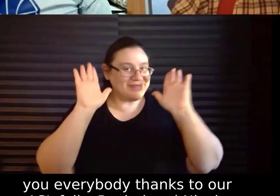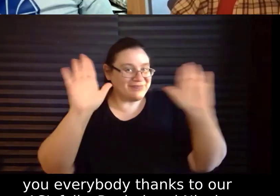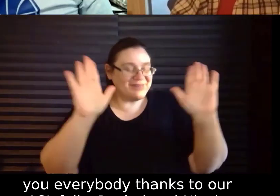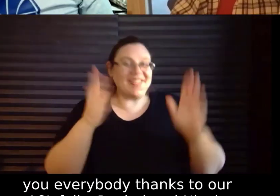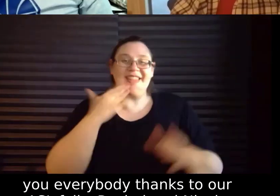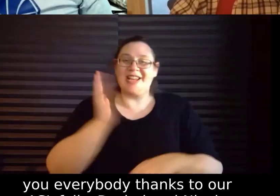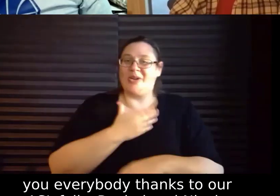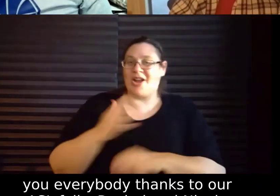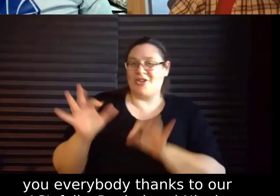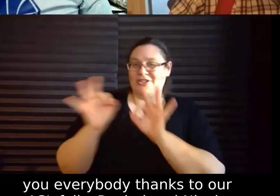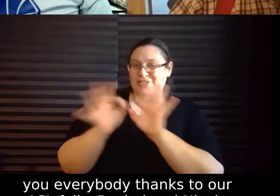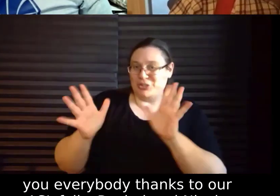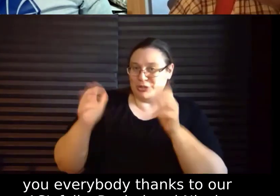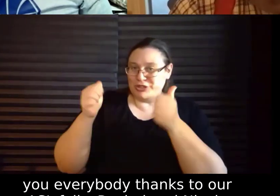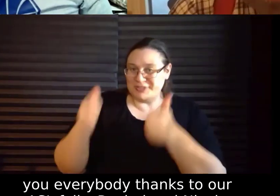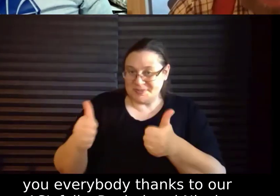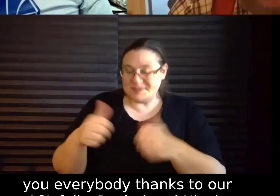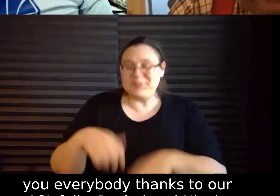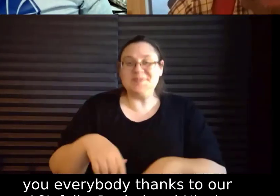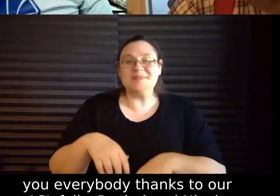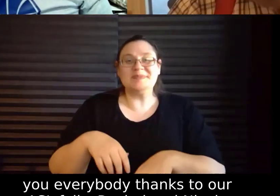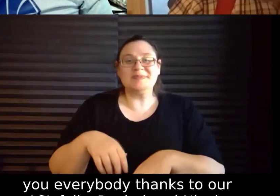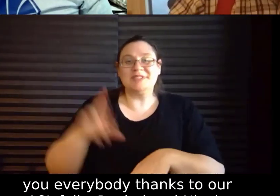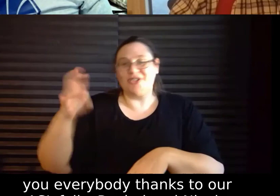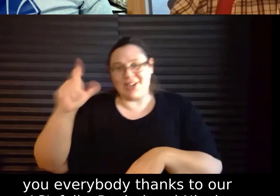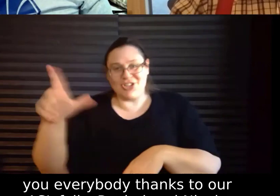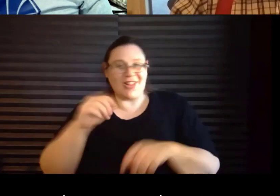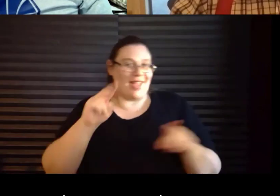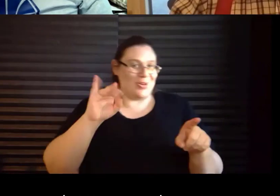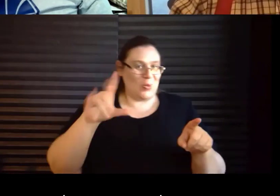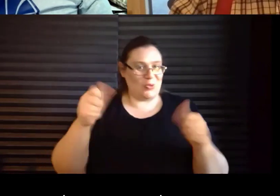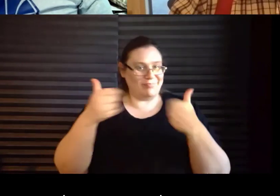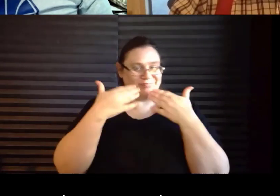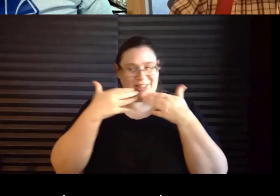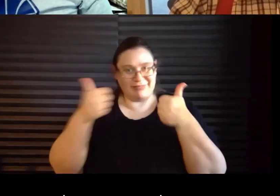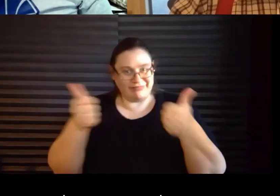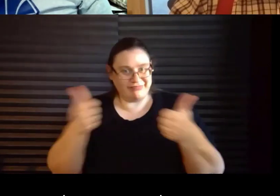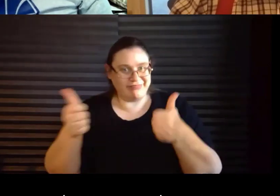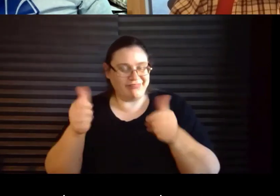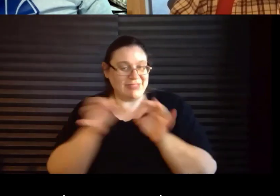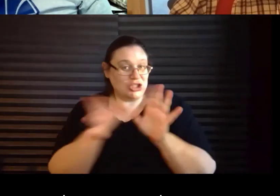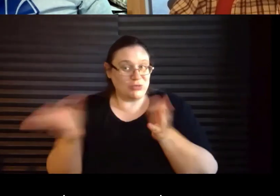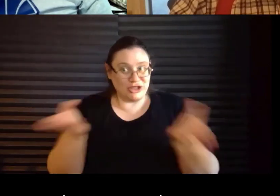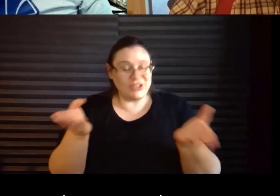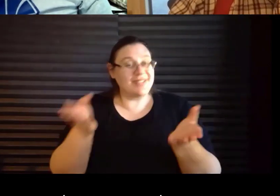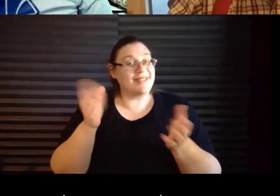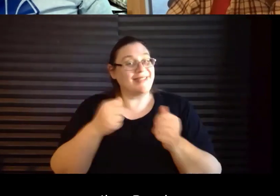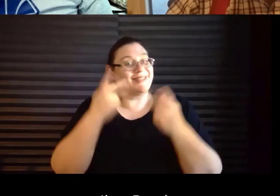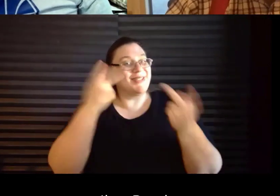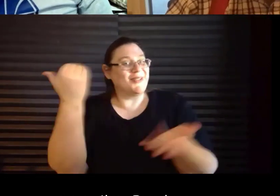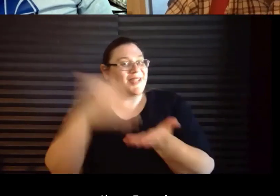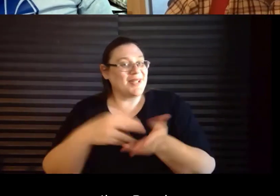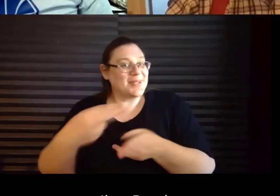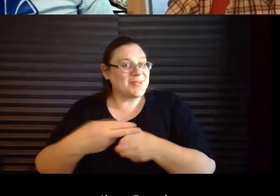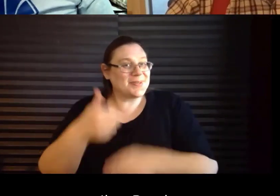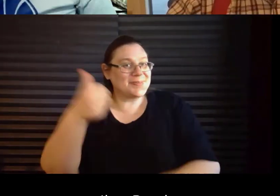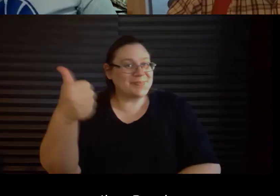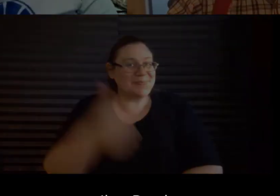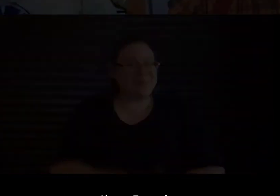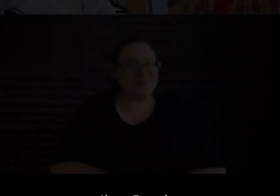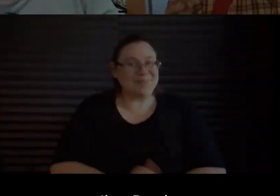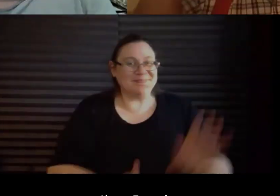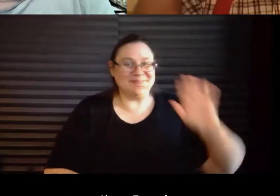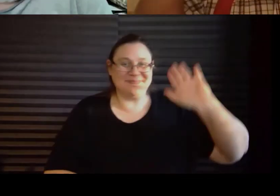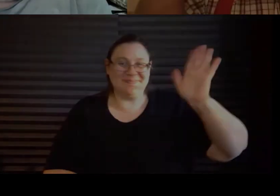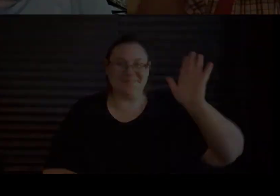ASL folks, Rachel and Nicole. Thank you very much. And we'll see you again soon. Bye-bye.